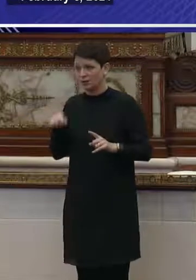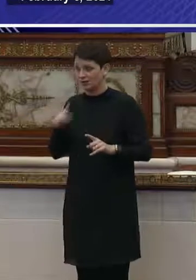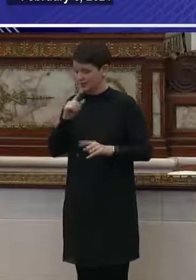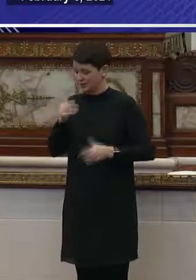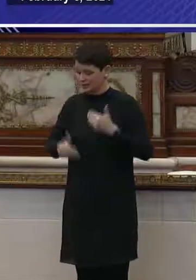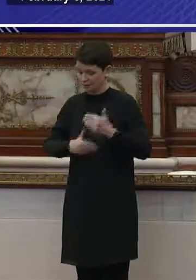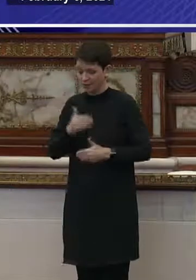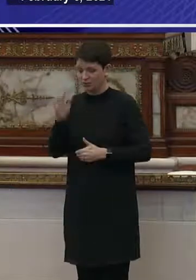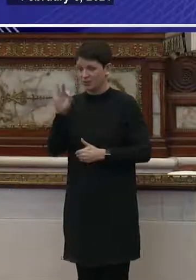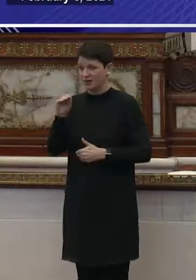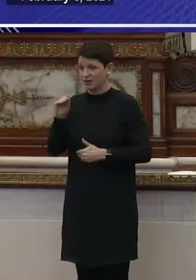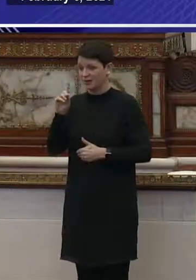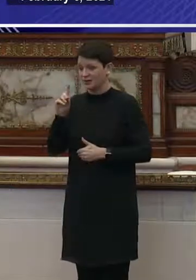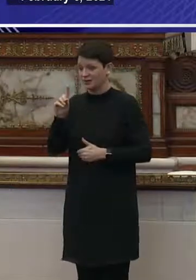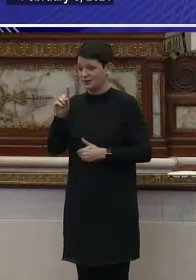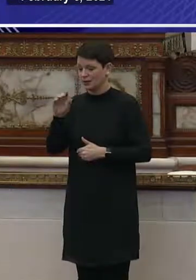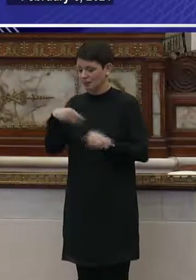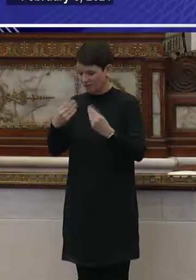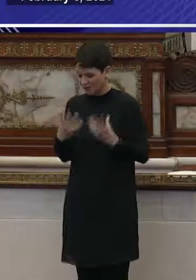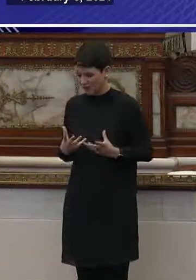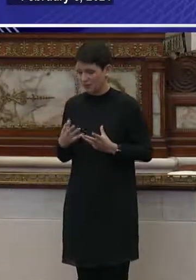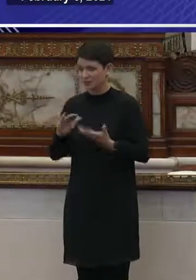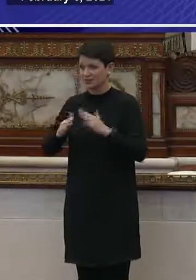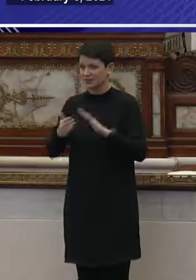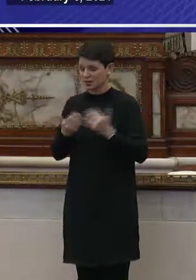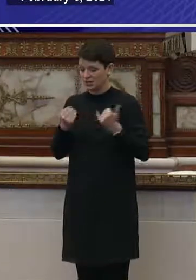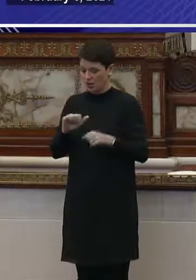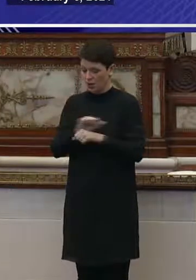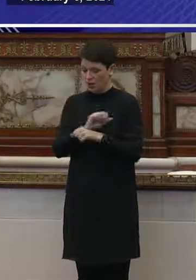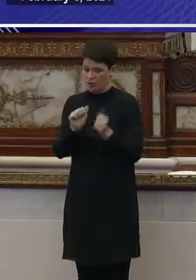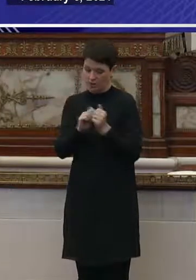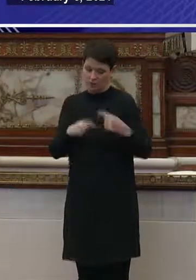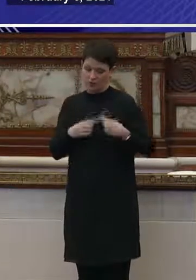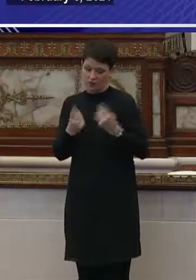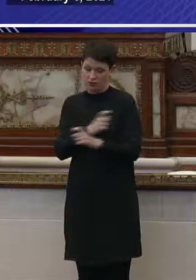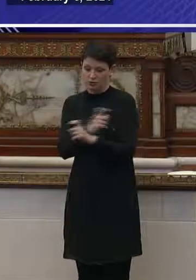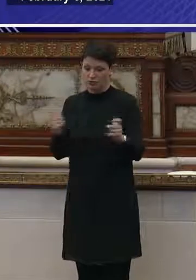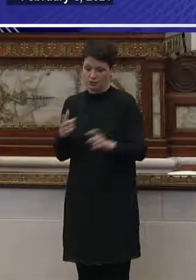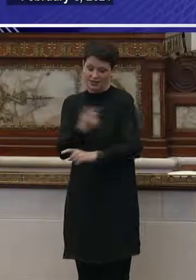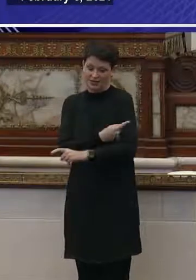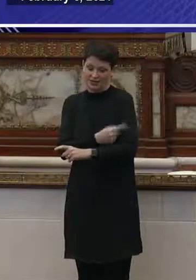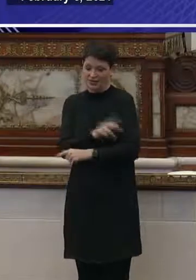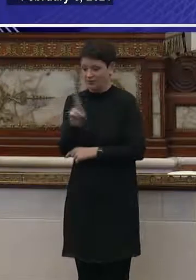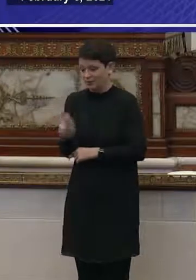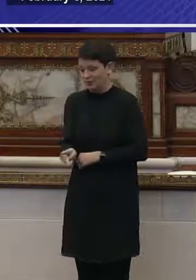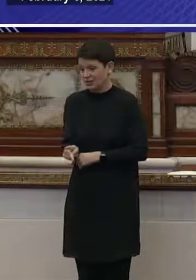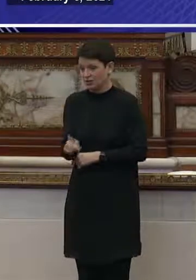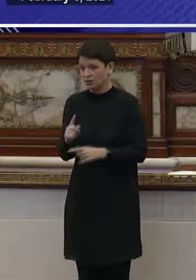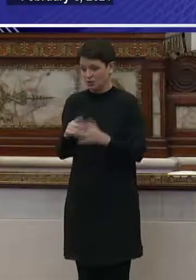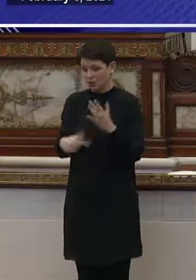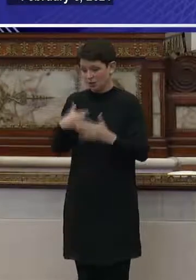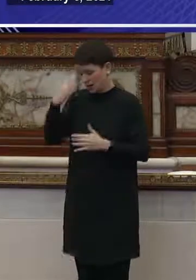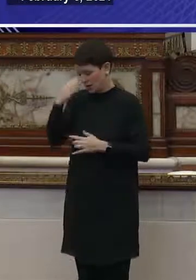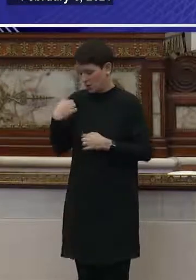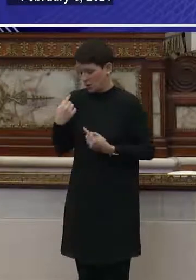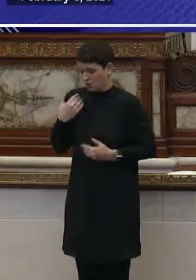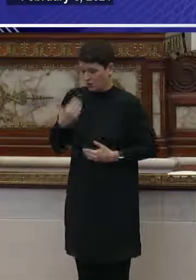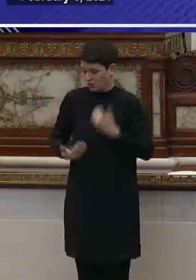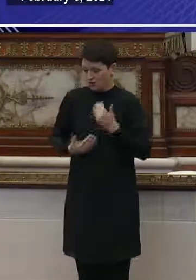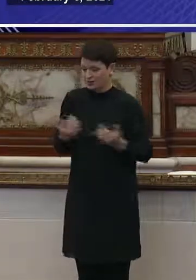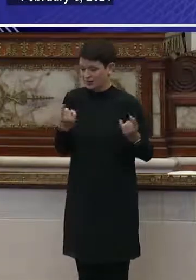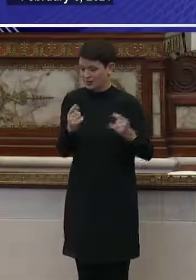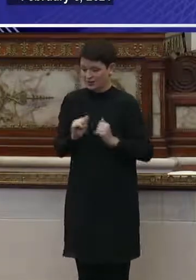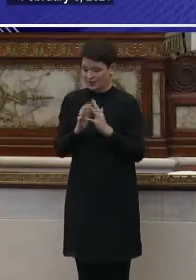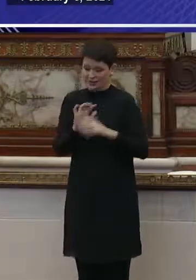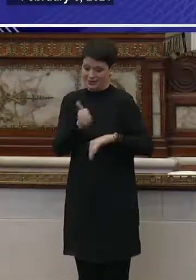process for the 98 providers that the city is currently working with to distribute vaccine in the city of Philadelphia. And to my knowledge, it's the process that exists